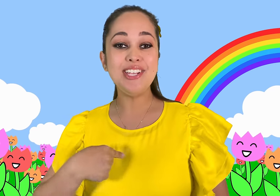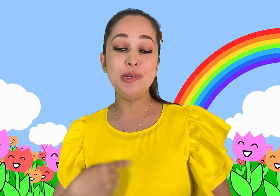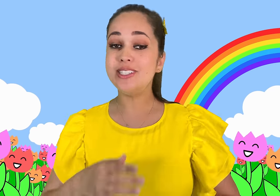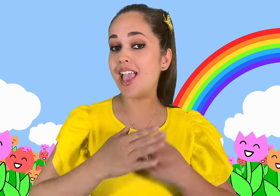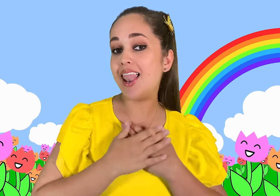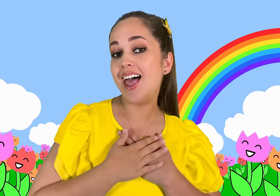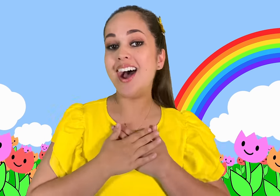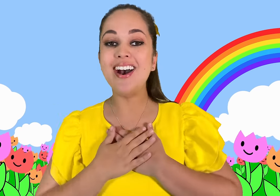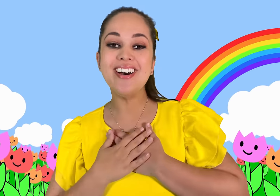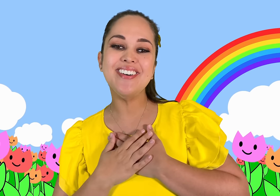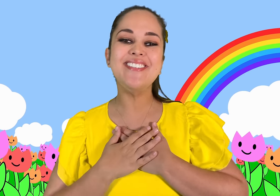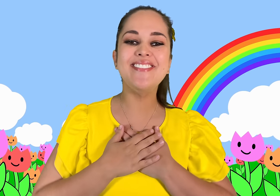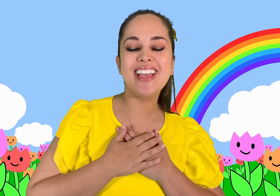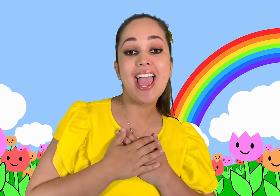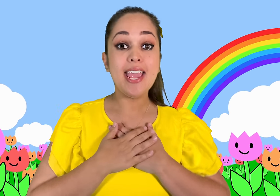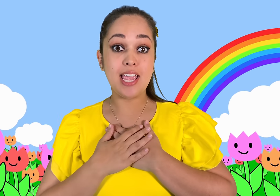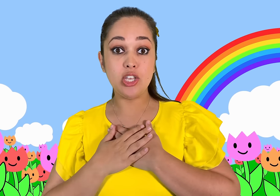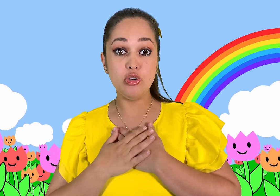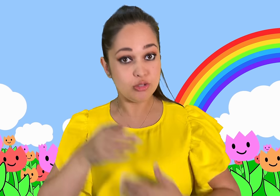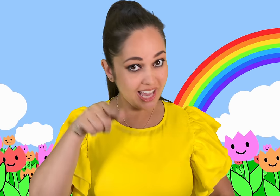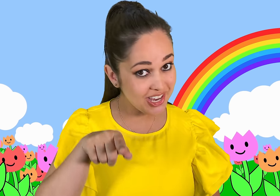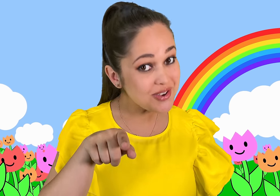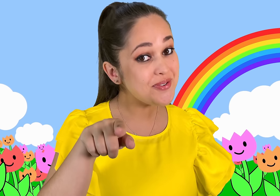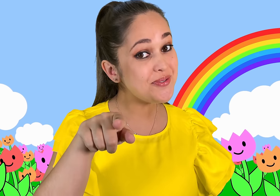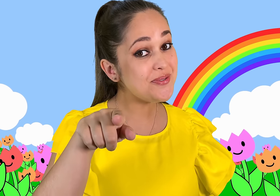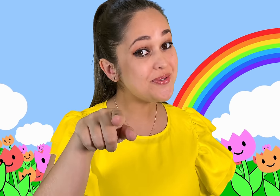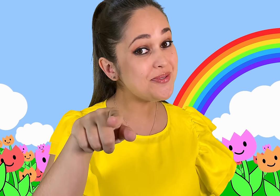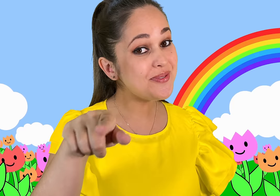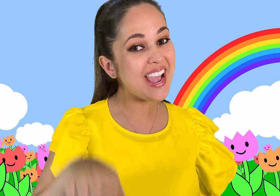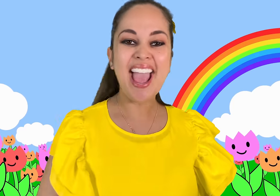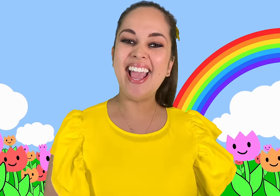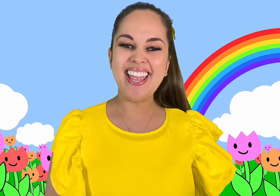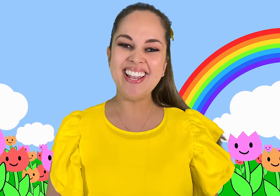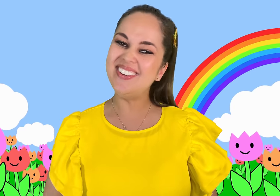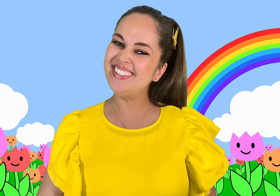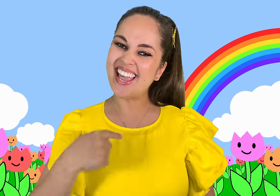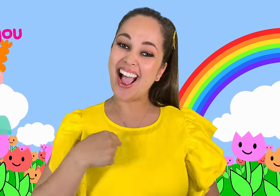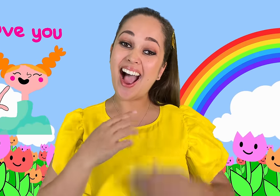Can you say love? Can you say you?